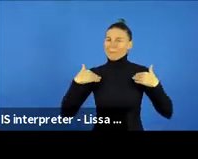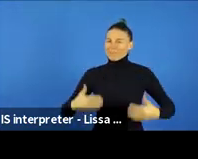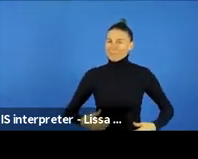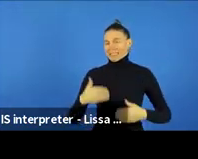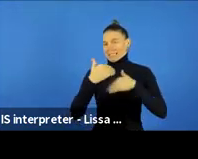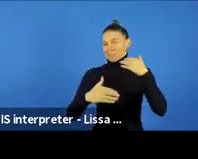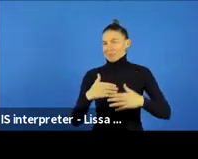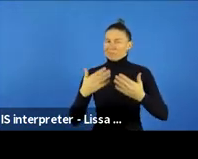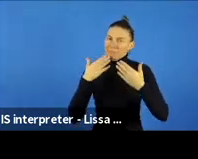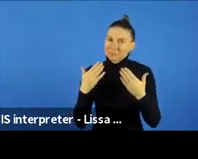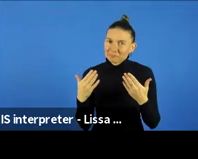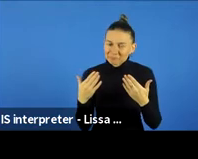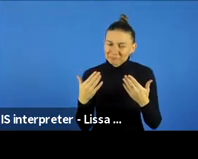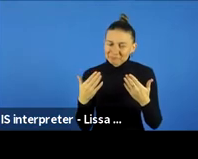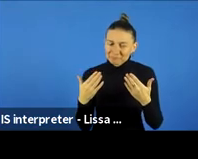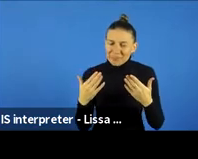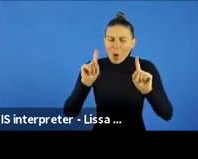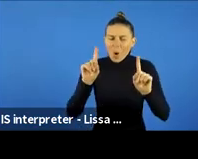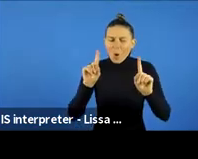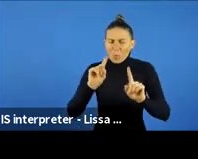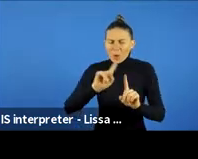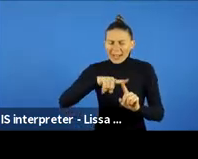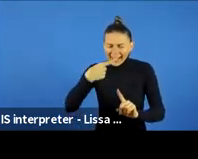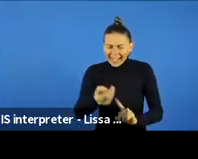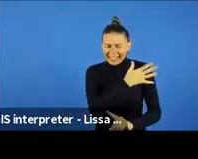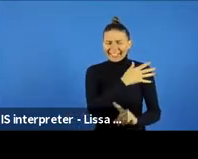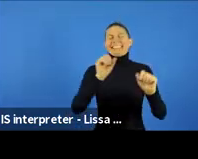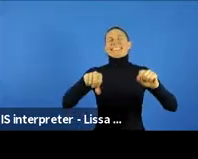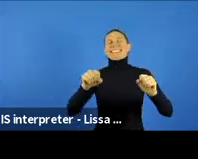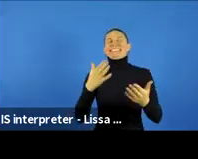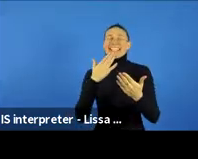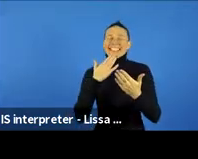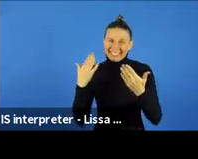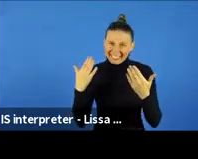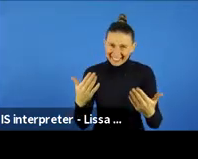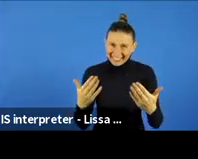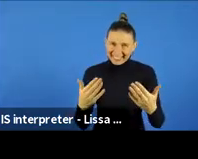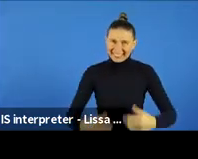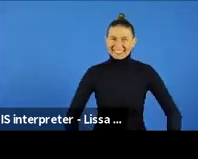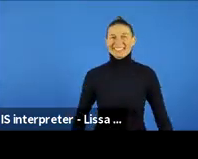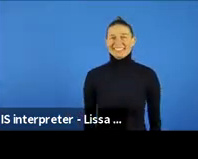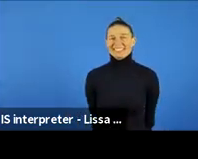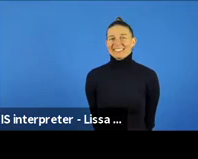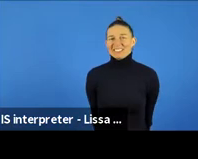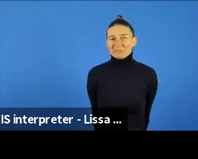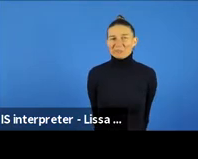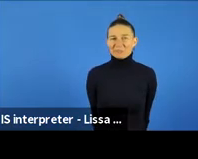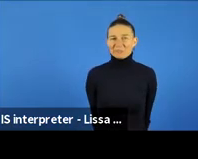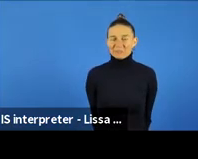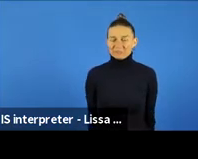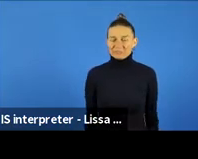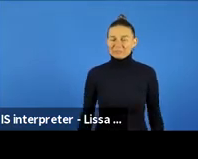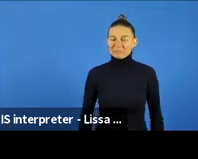much. Oh, sorry, next one. I think it says thank you. Sorry. Thank you. Thank you, Ruth, for the